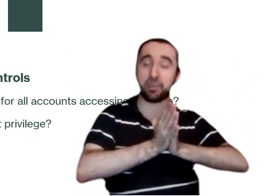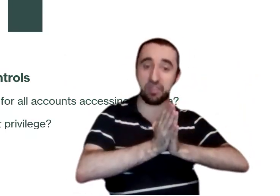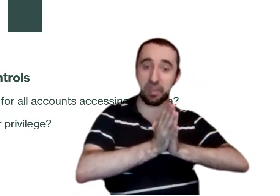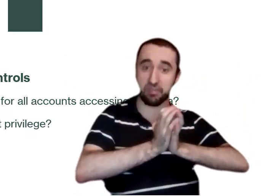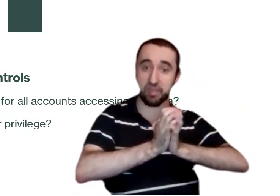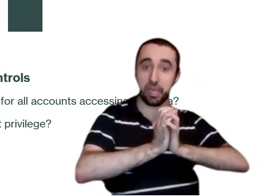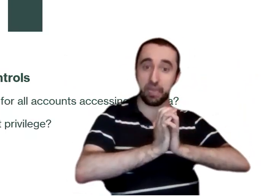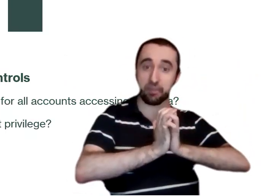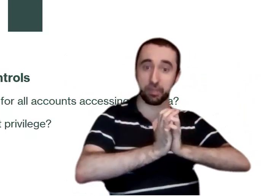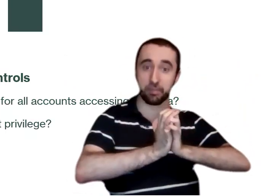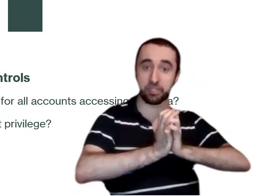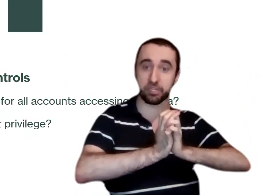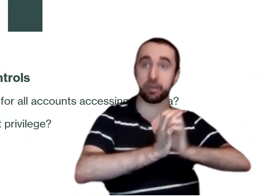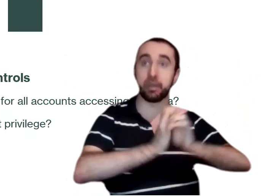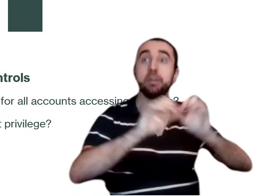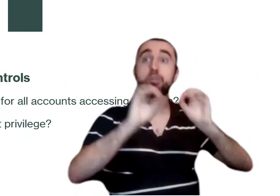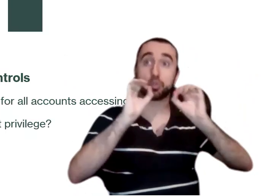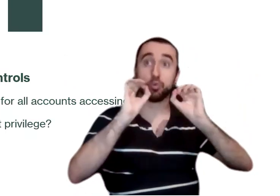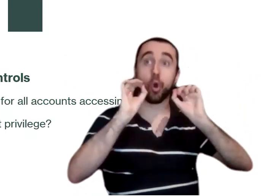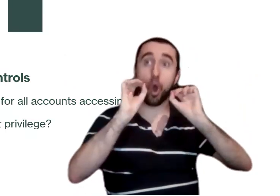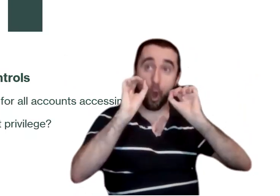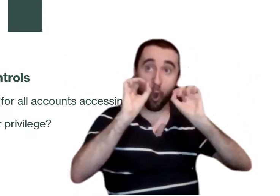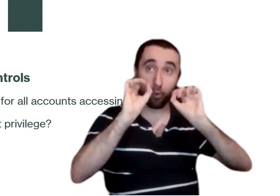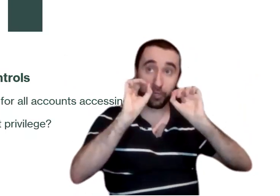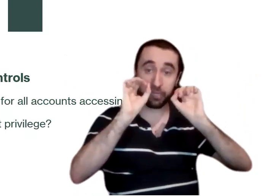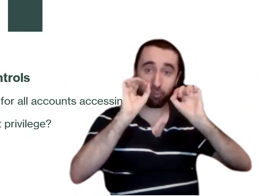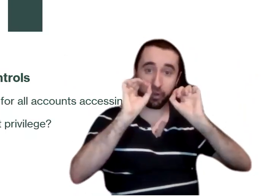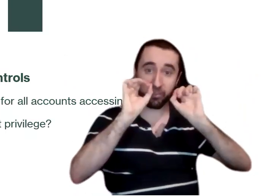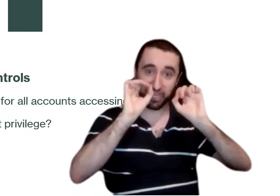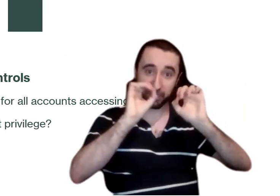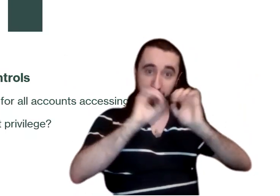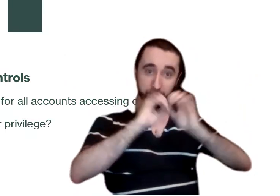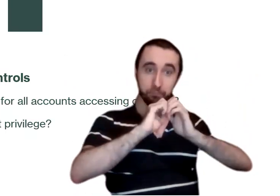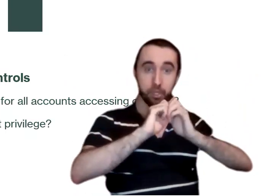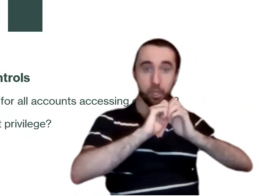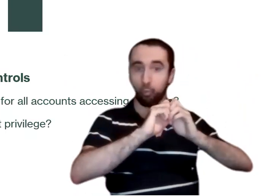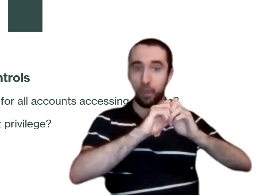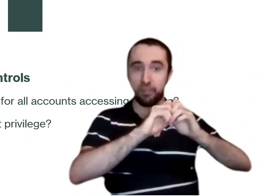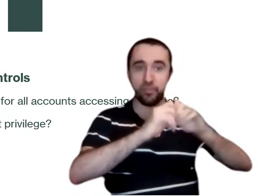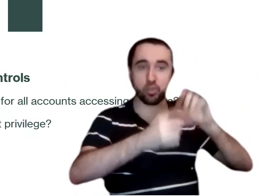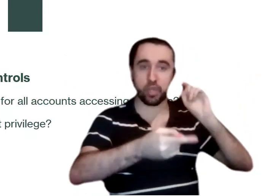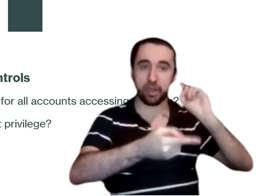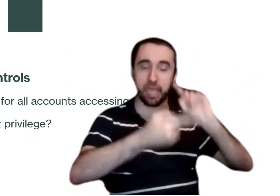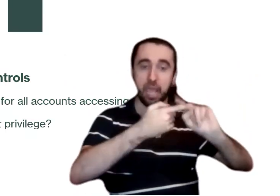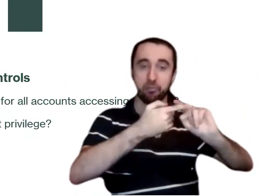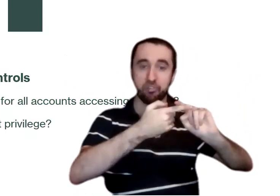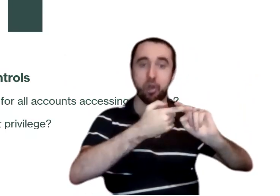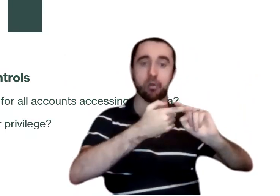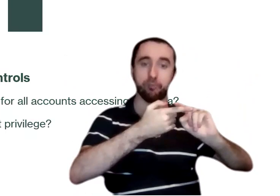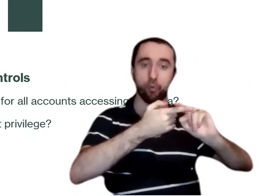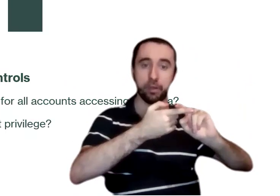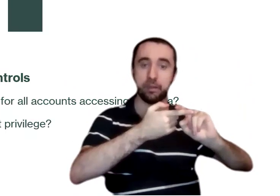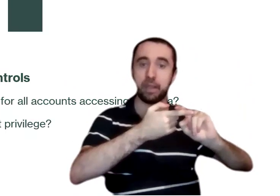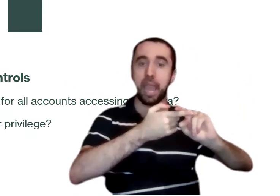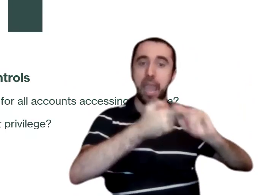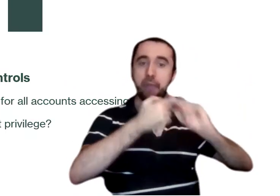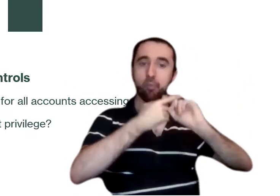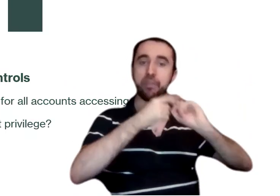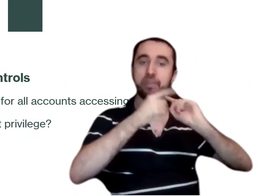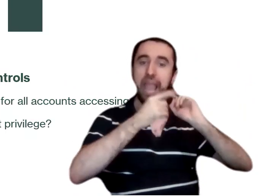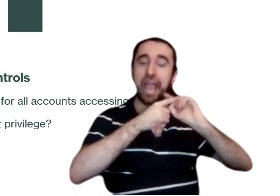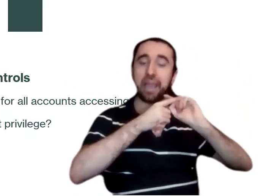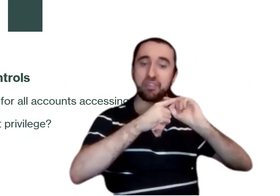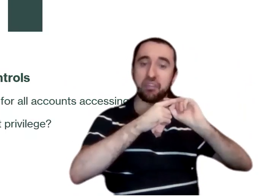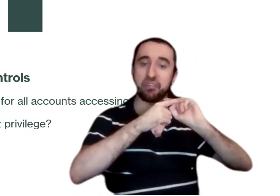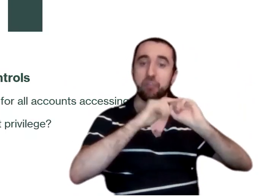the access is limited to only what is needed, whether the shared accounts are avoided, and